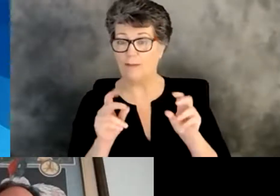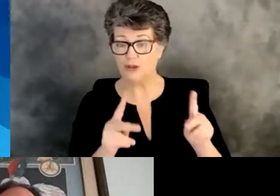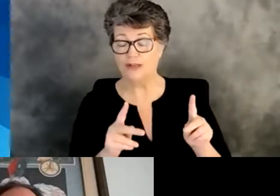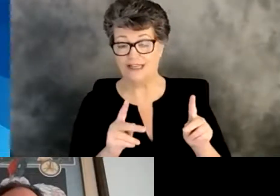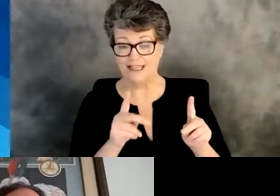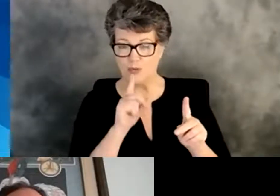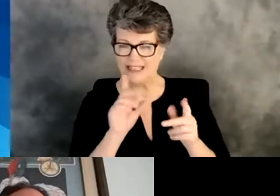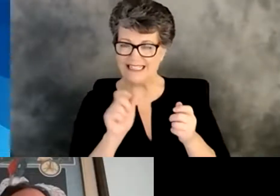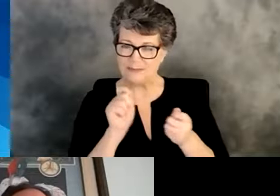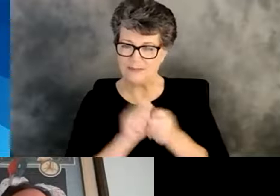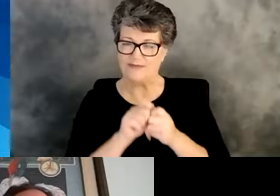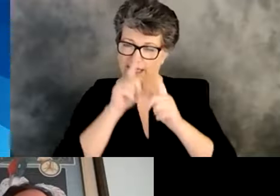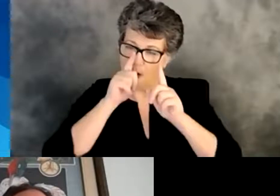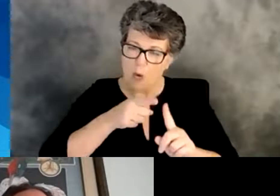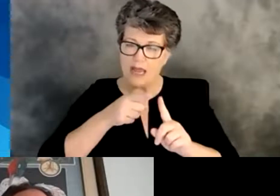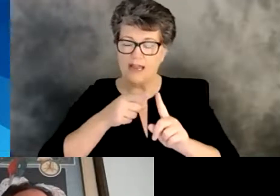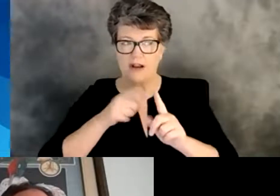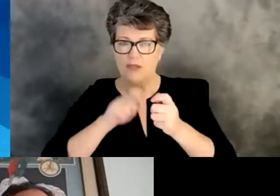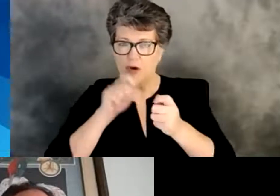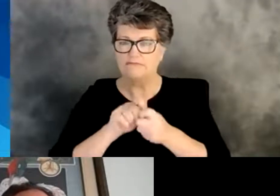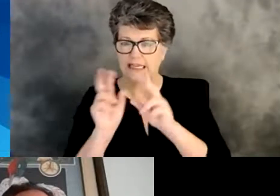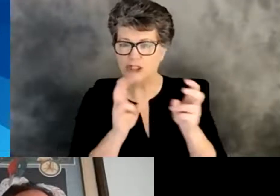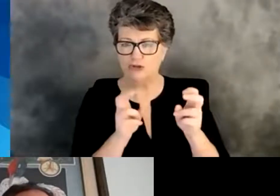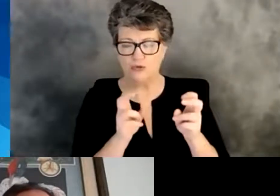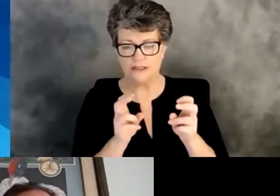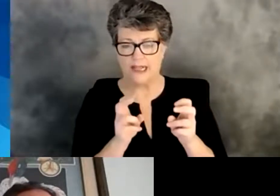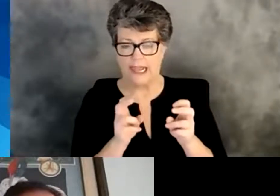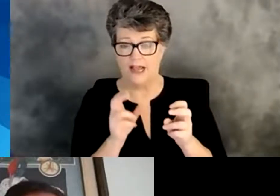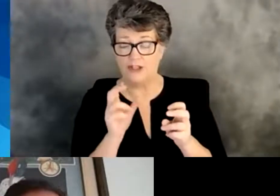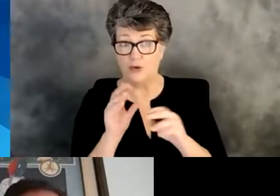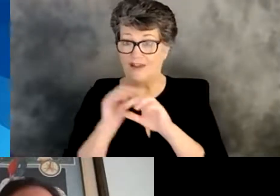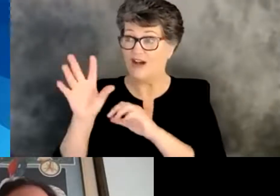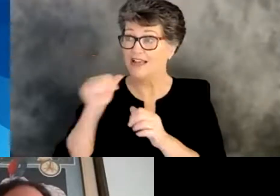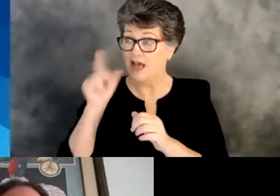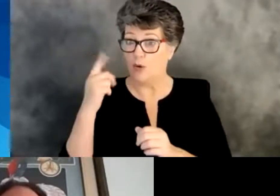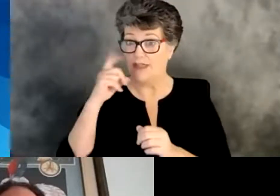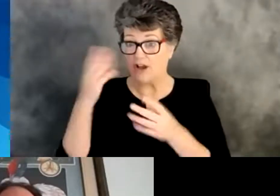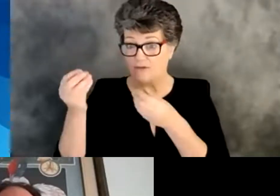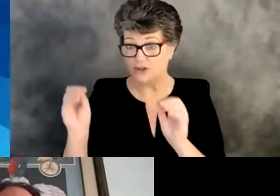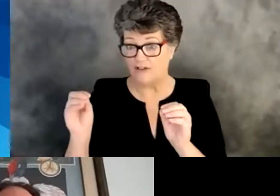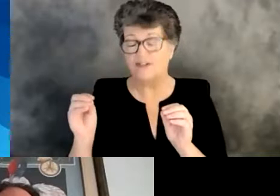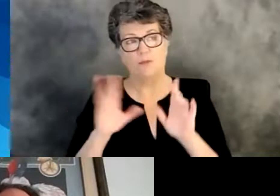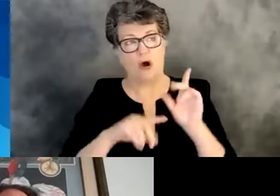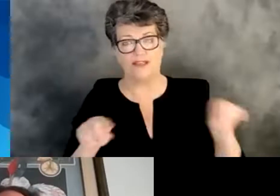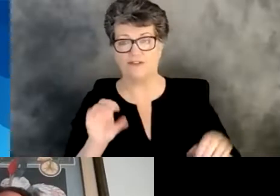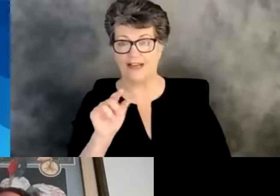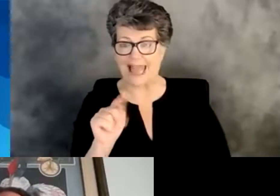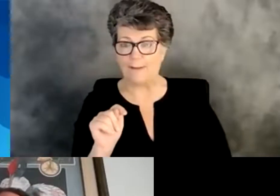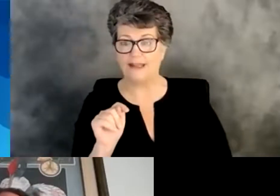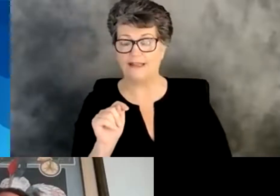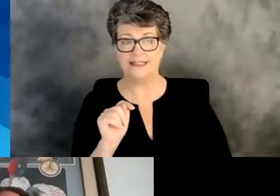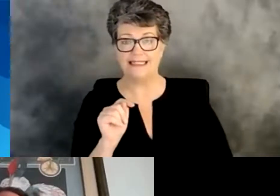specifically hone in on those issues and advise not only the governor's office, but all the different cabinet secretaries, because this is a